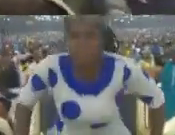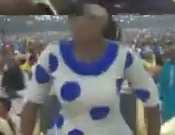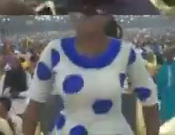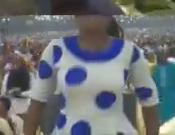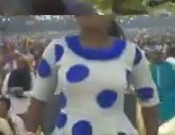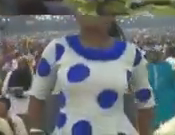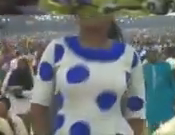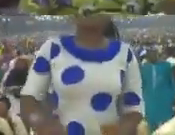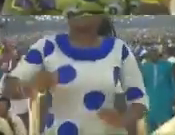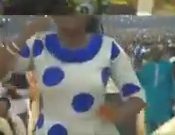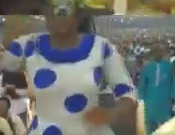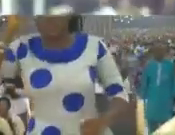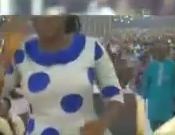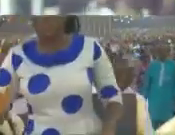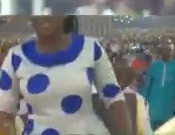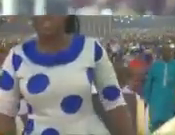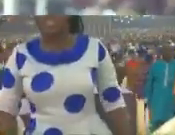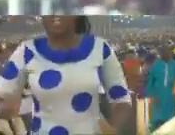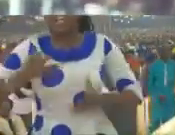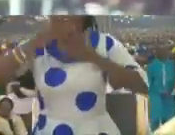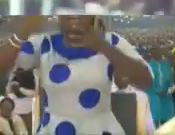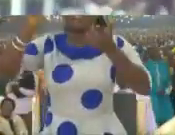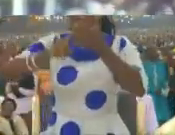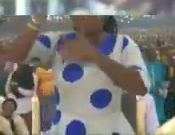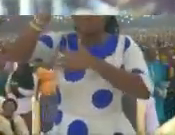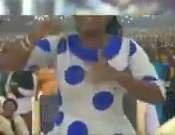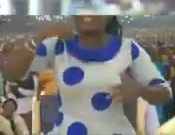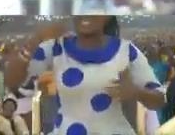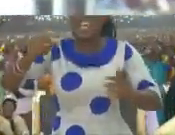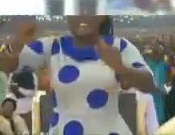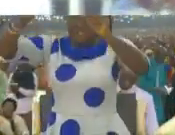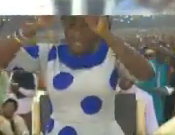Cry to the Almighty God and say, Father,